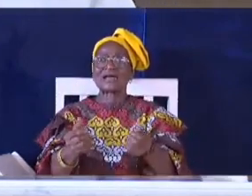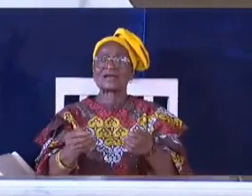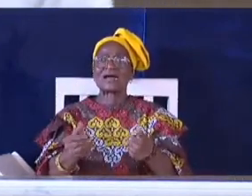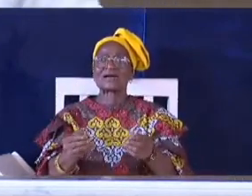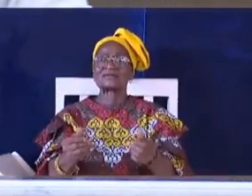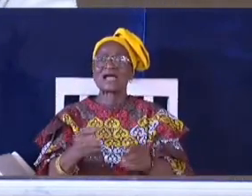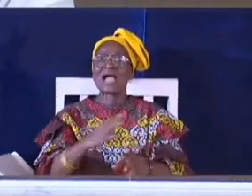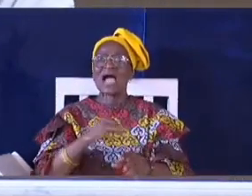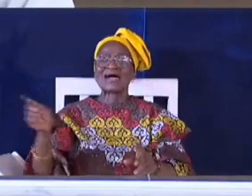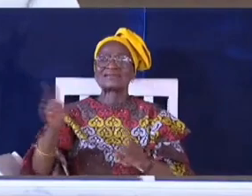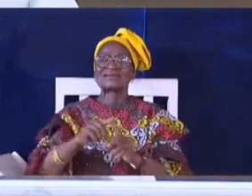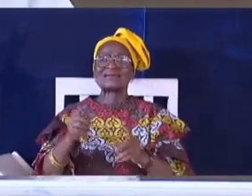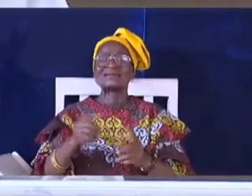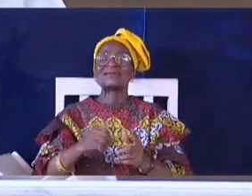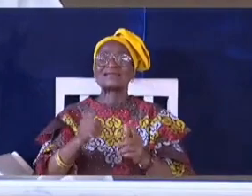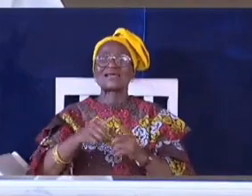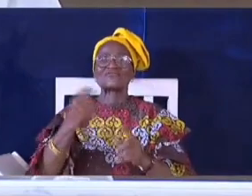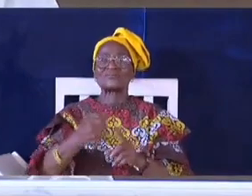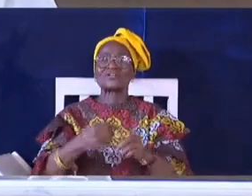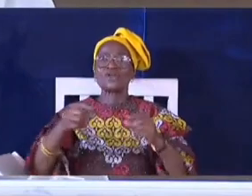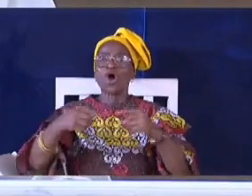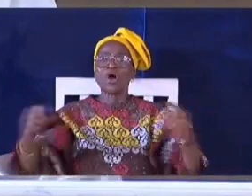And then from the opposite direction,